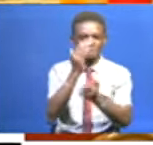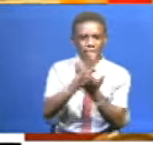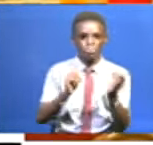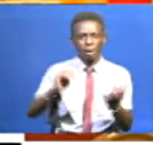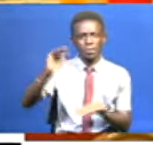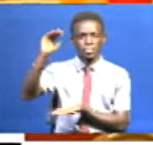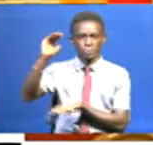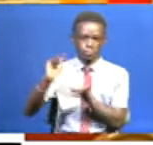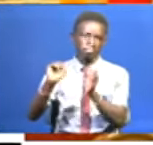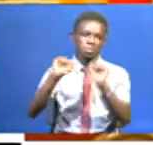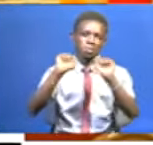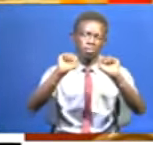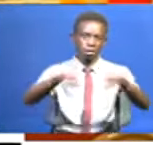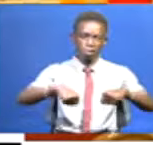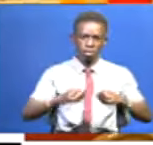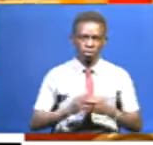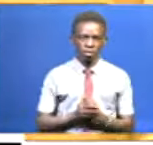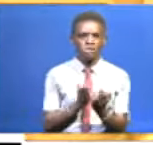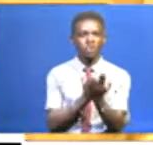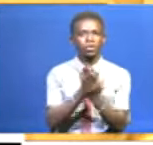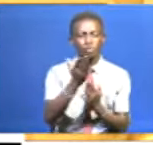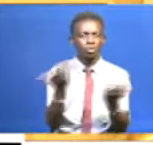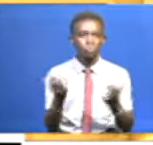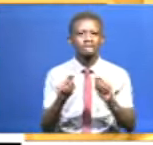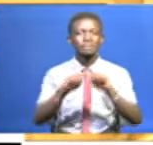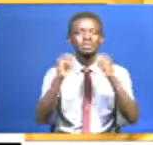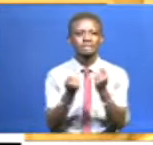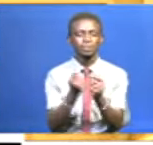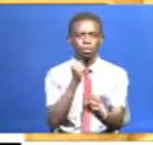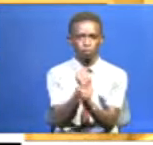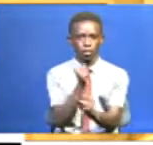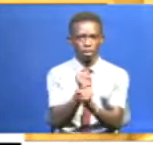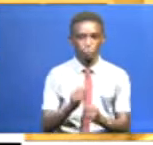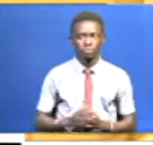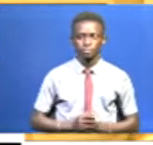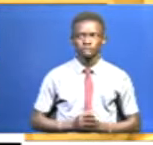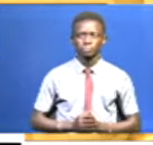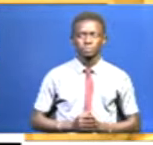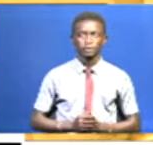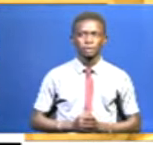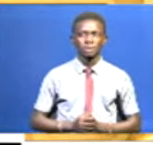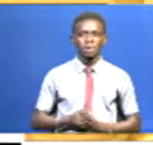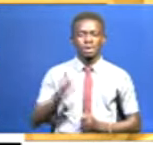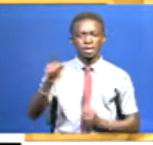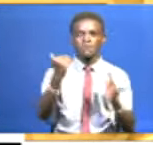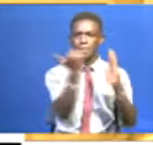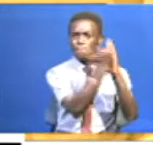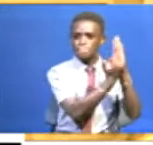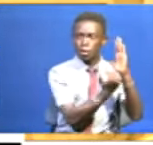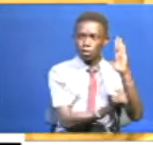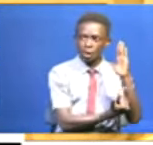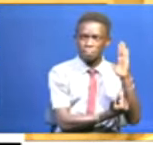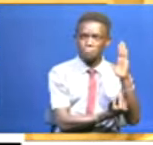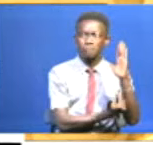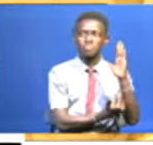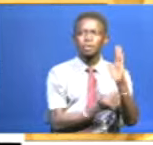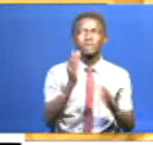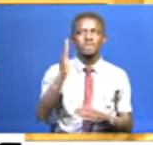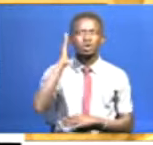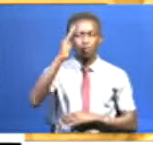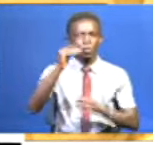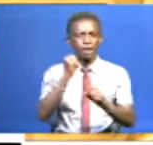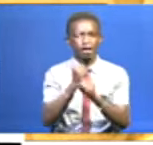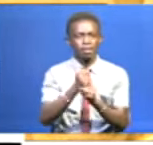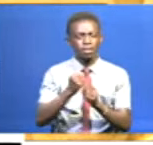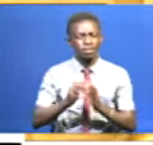stakeholder or teamwork. If this program comes, it will do a great help to the county and it